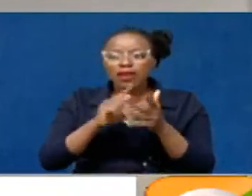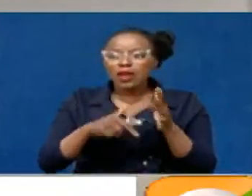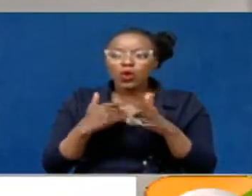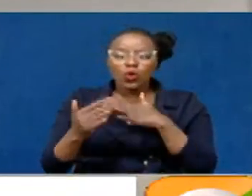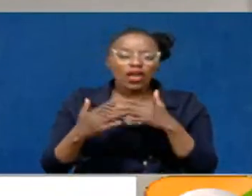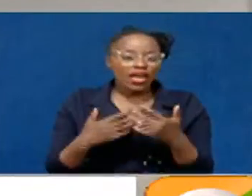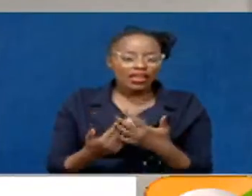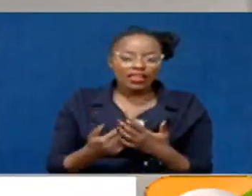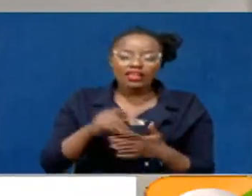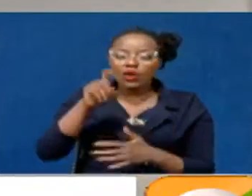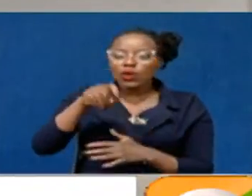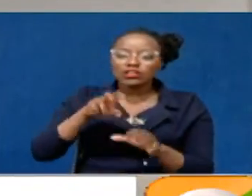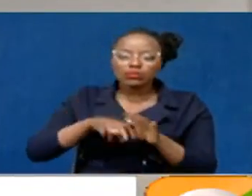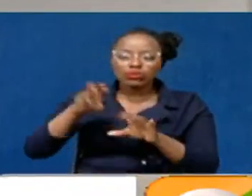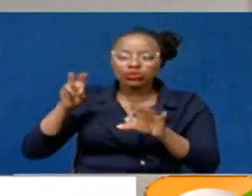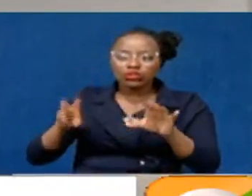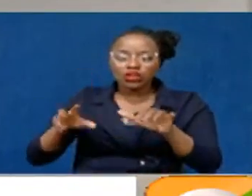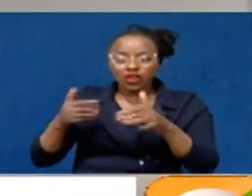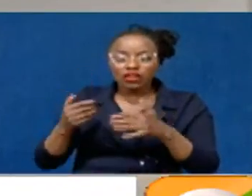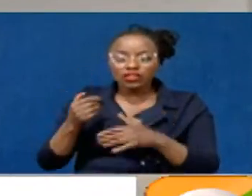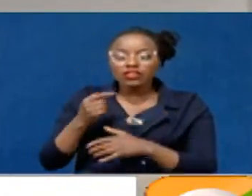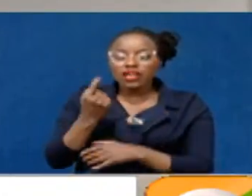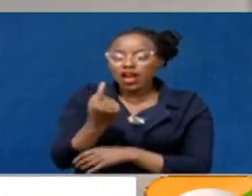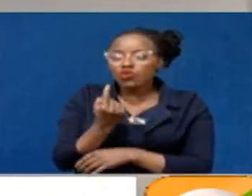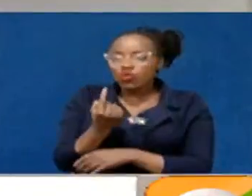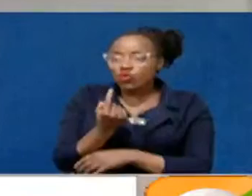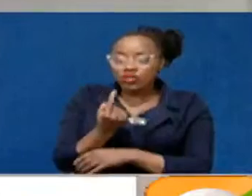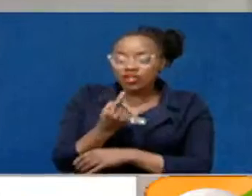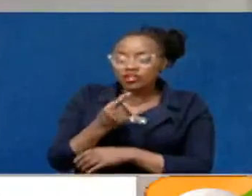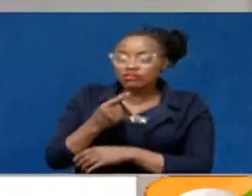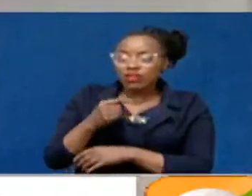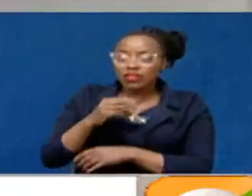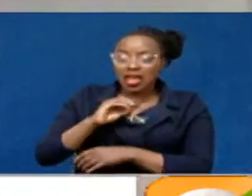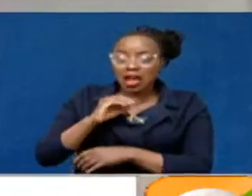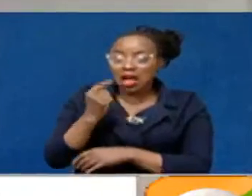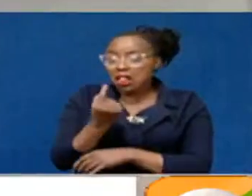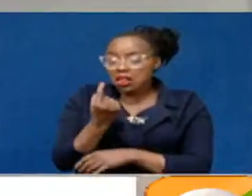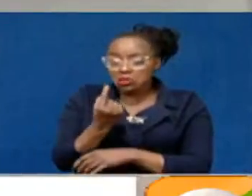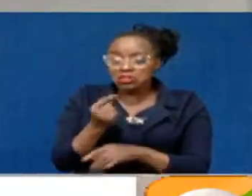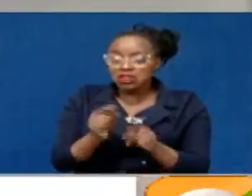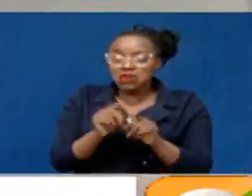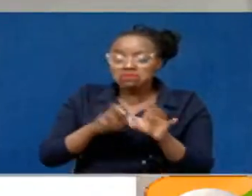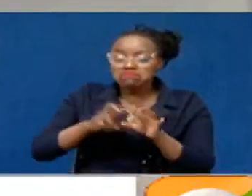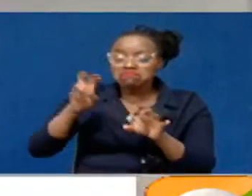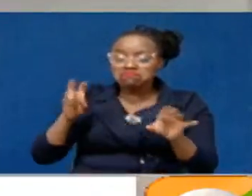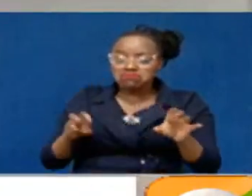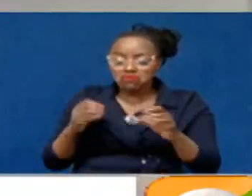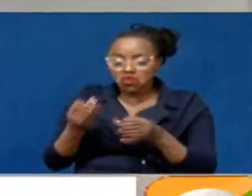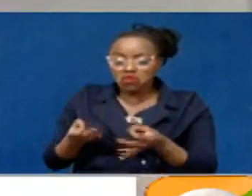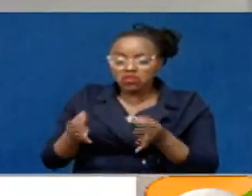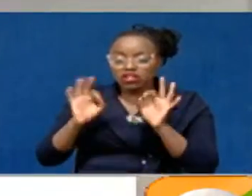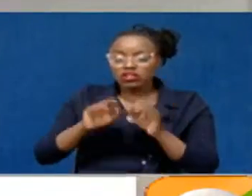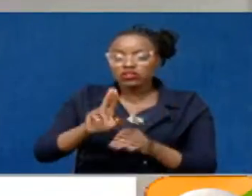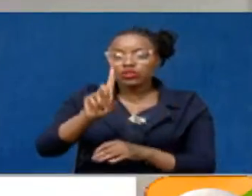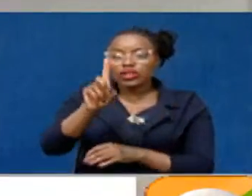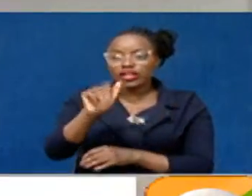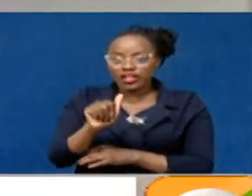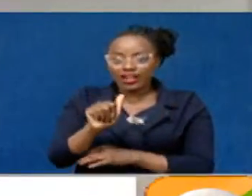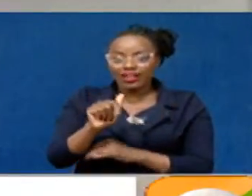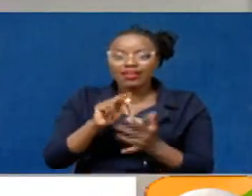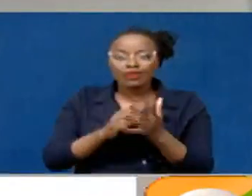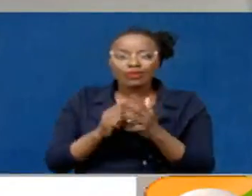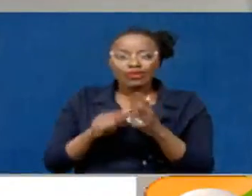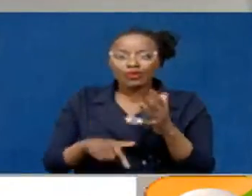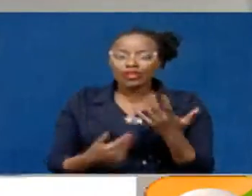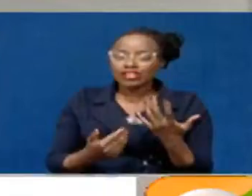if they were to resign on their own merit, or to defect formally to UDA, it